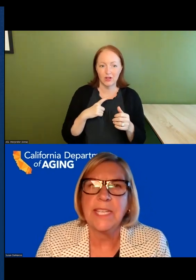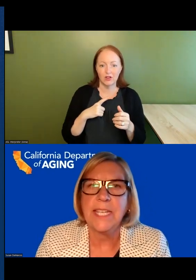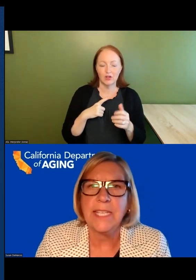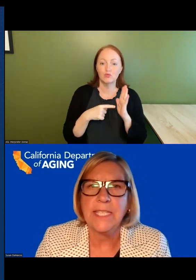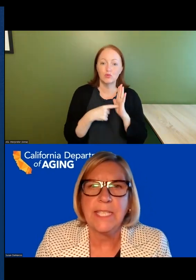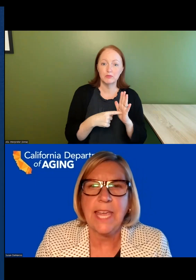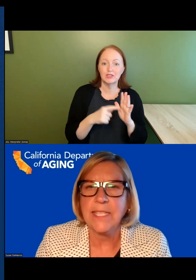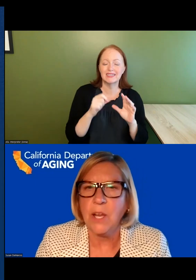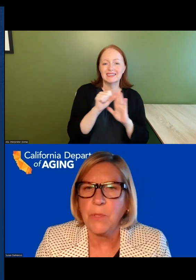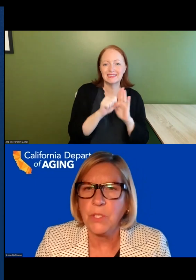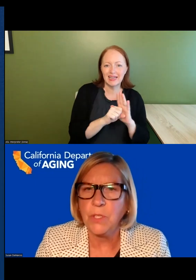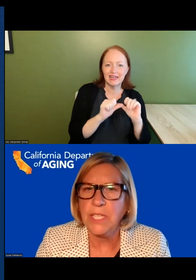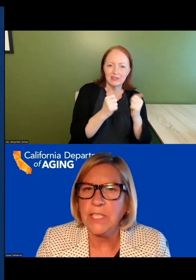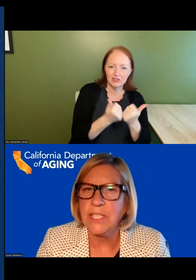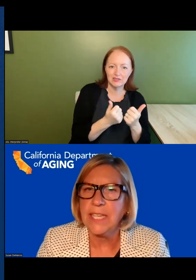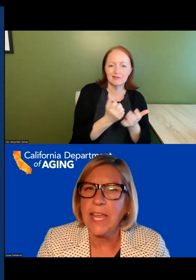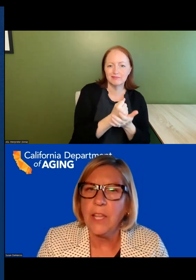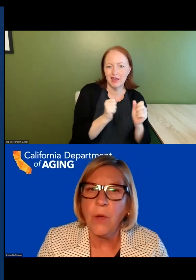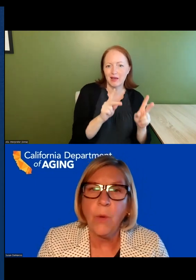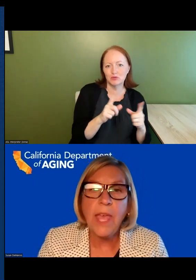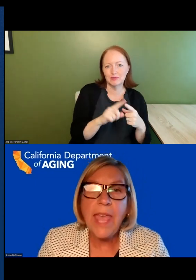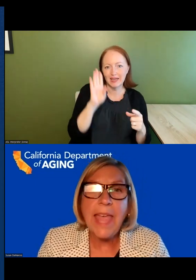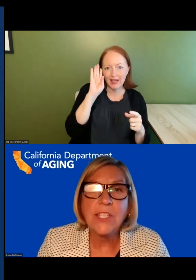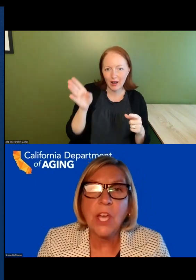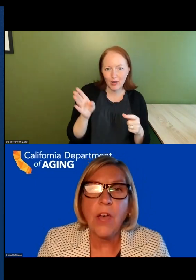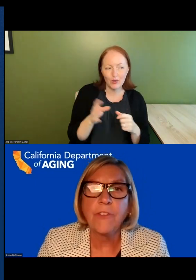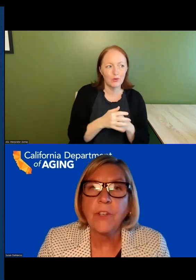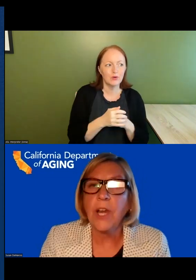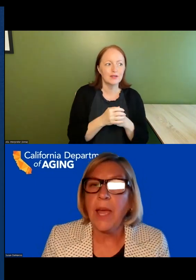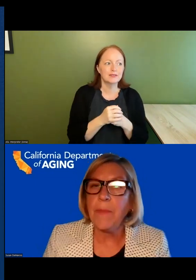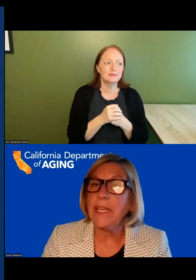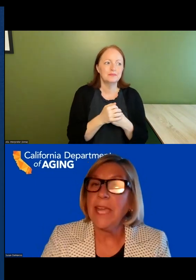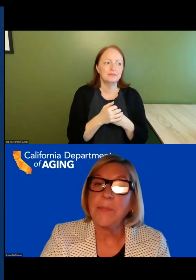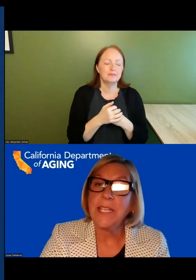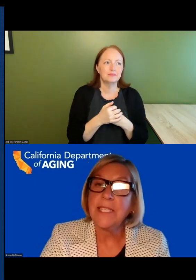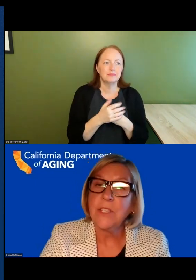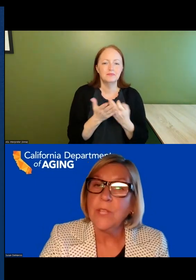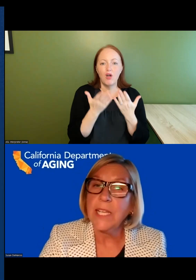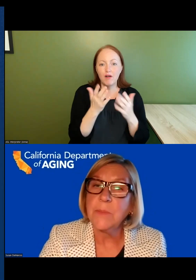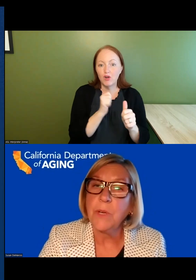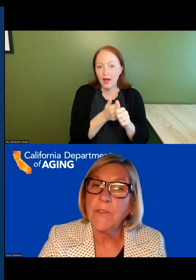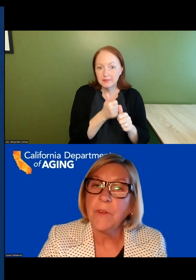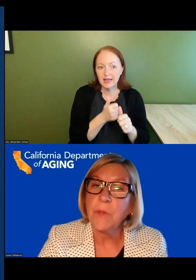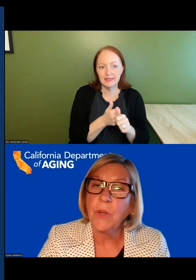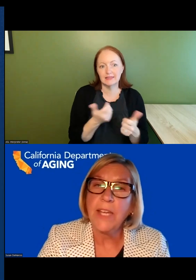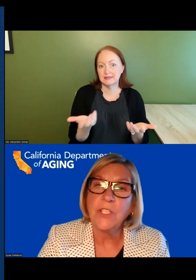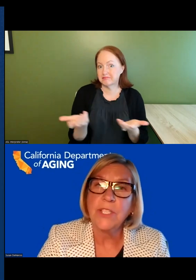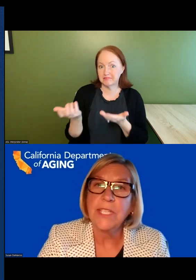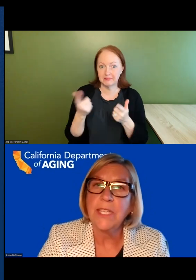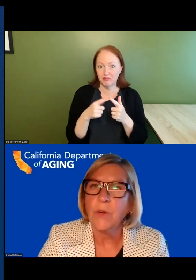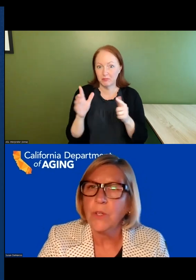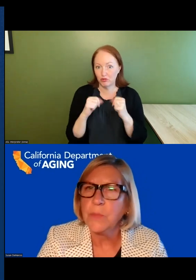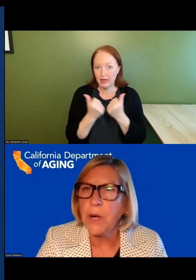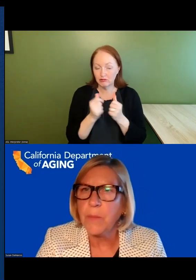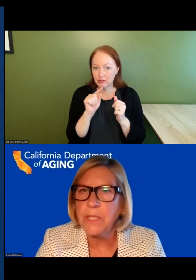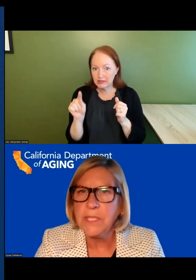a state entity has an opportunity to say hello and to offer any updates that you'd like to bring from your agency